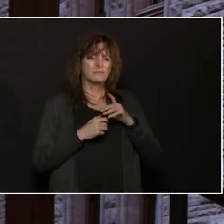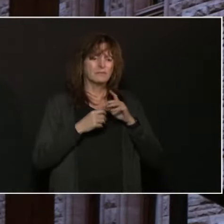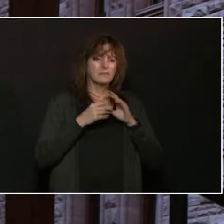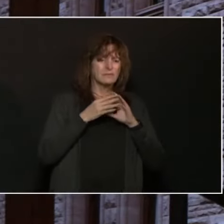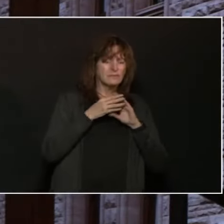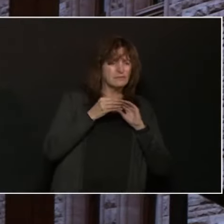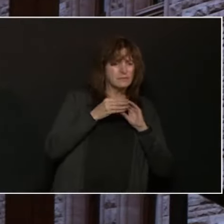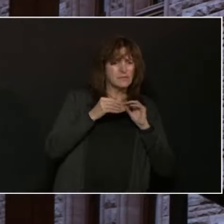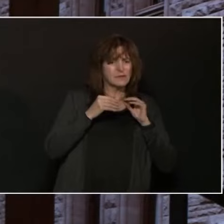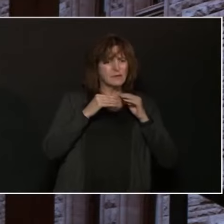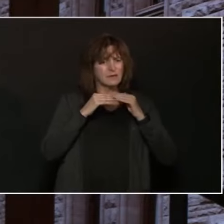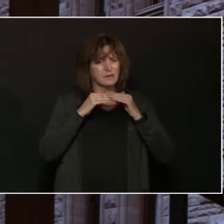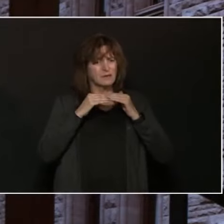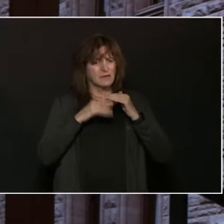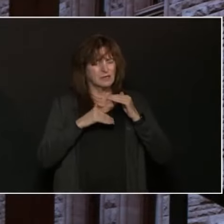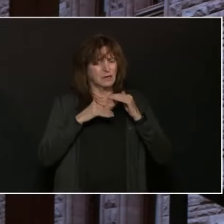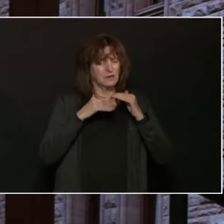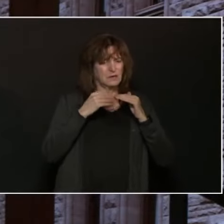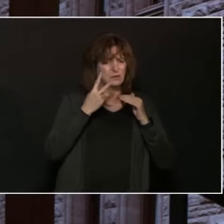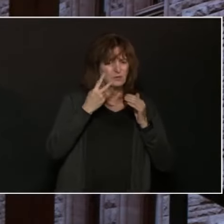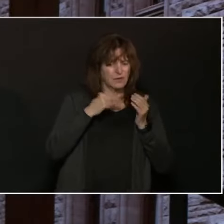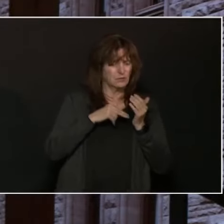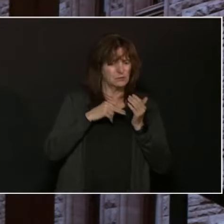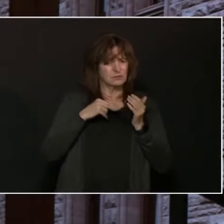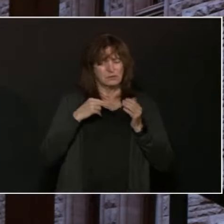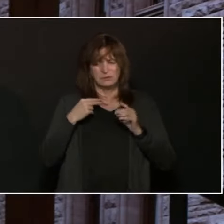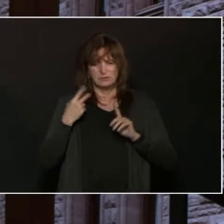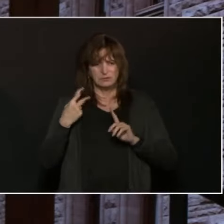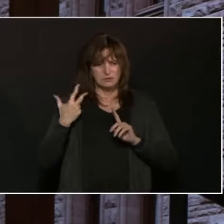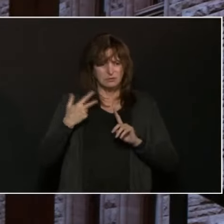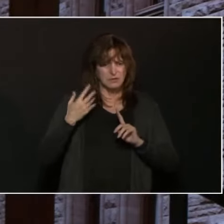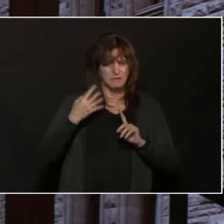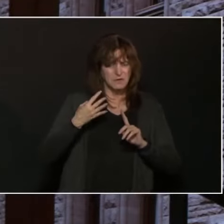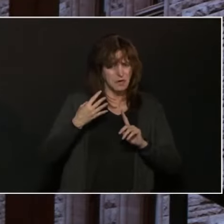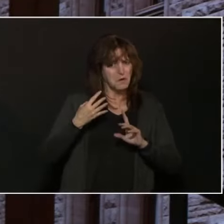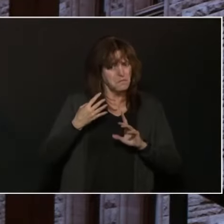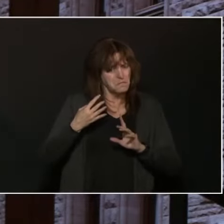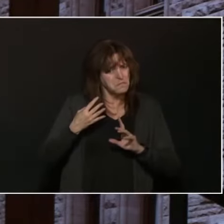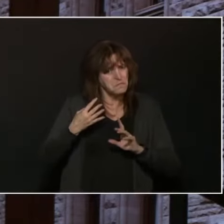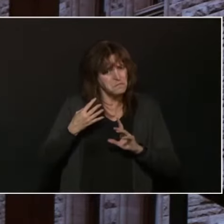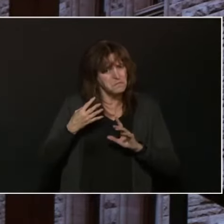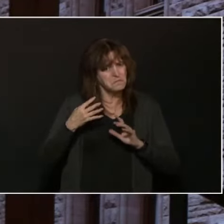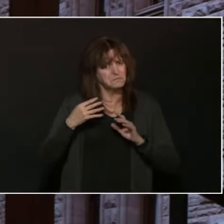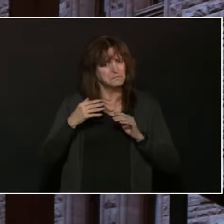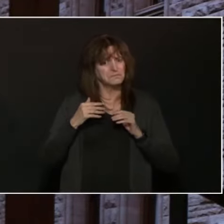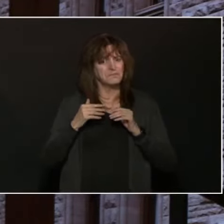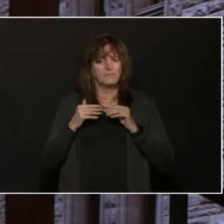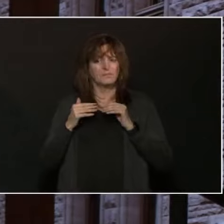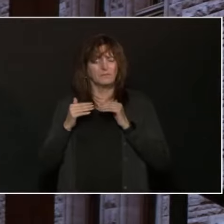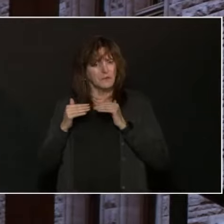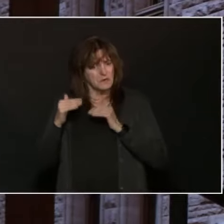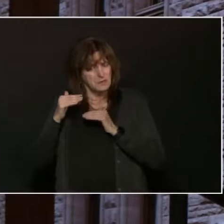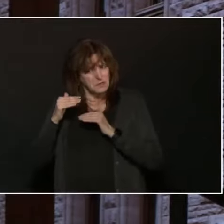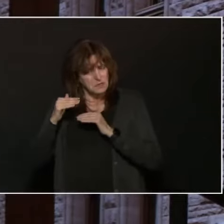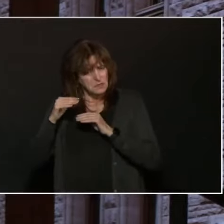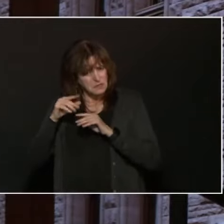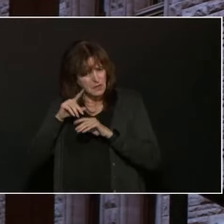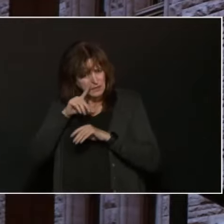our volume of testing is up as well. And we've seen that was dipped over the weekend, as it usually does. Today, yesterday